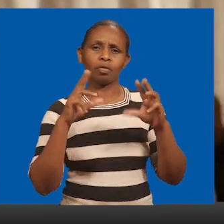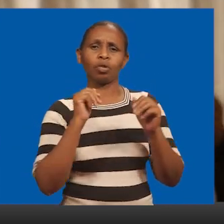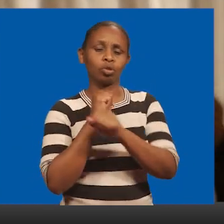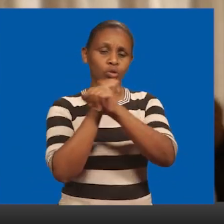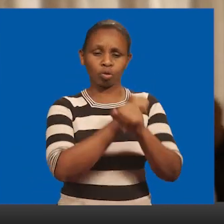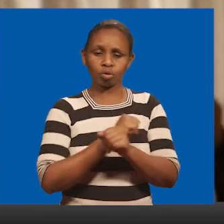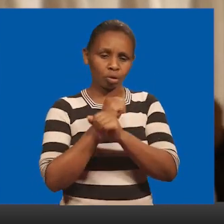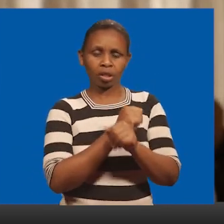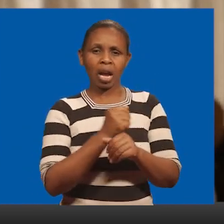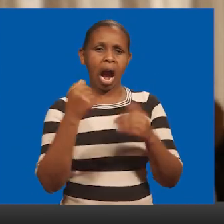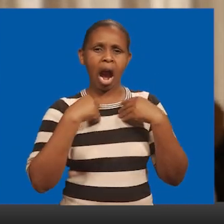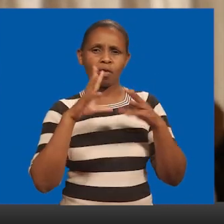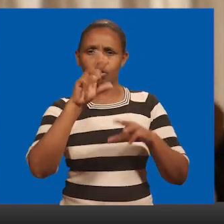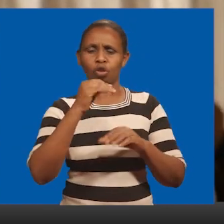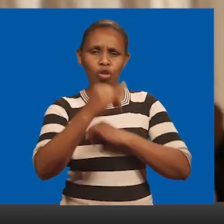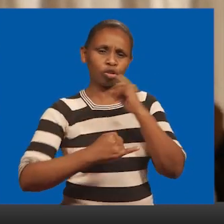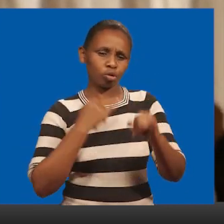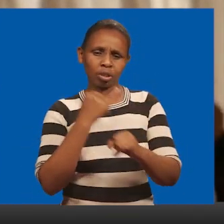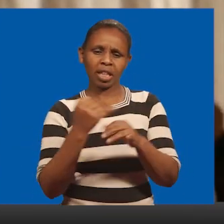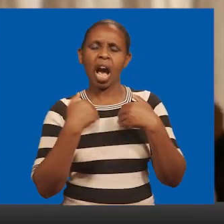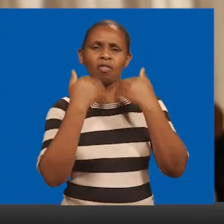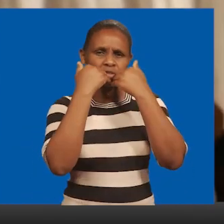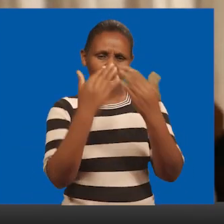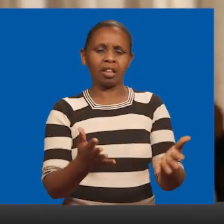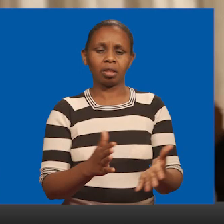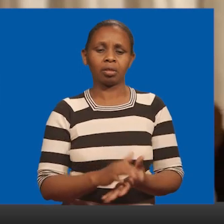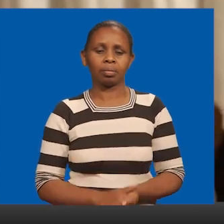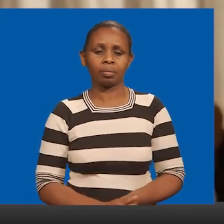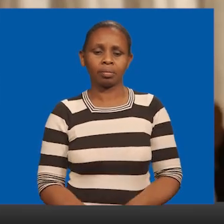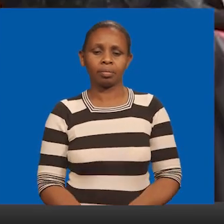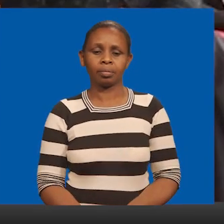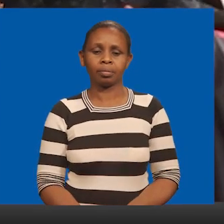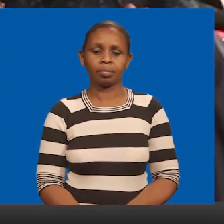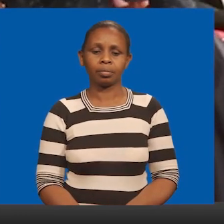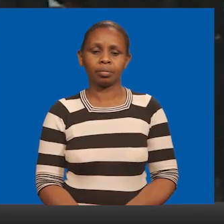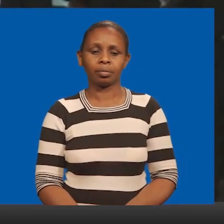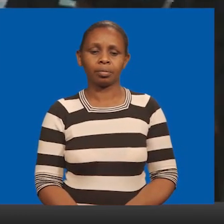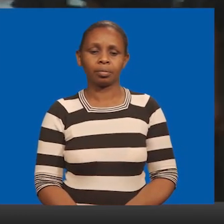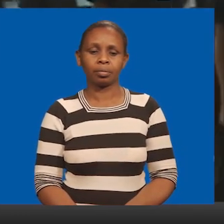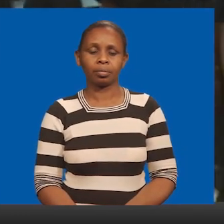there are no security, there are no insurance, kuna kitu chochote.